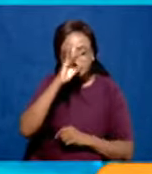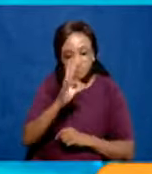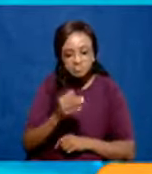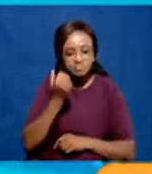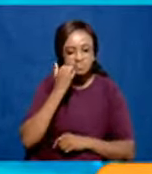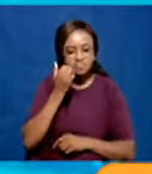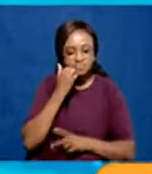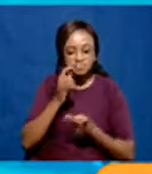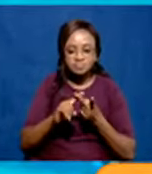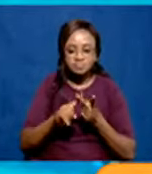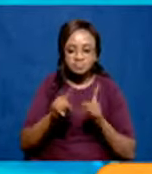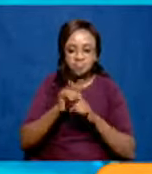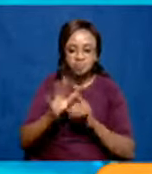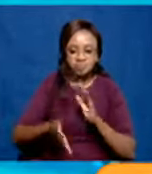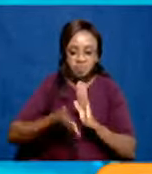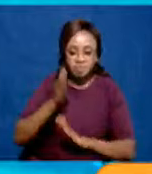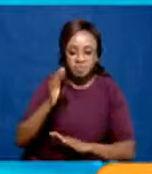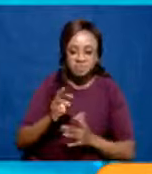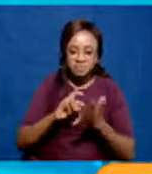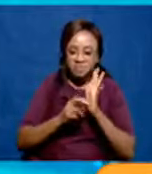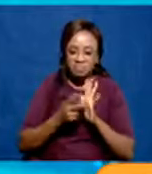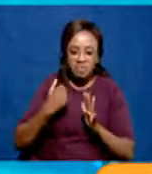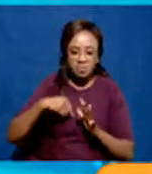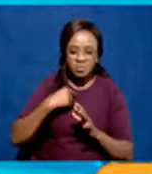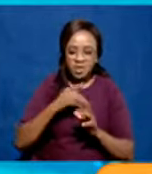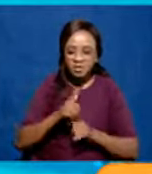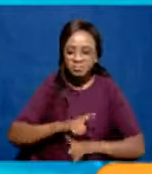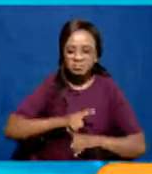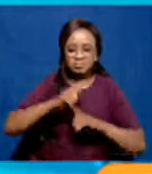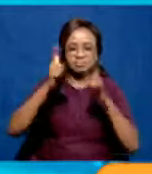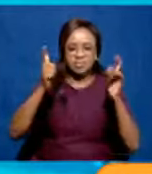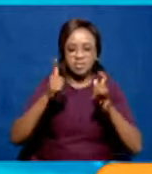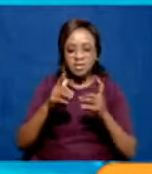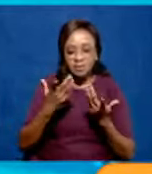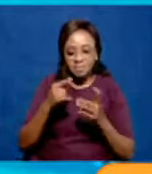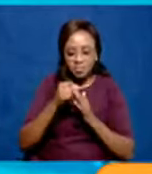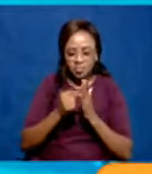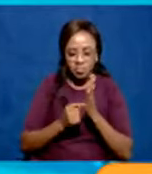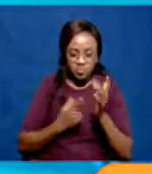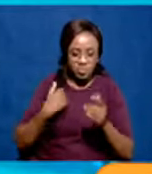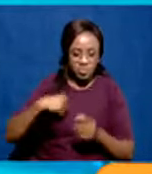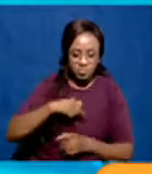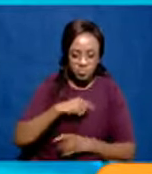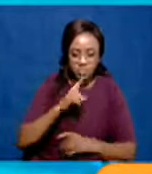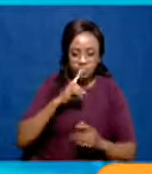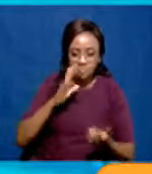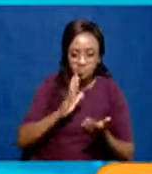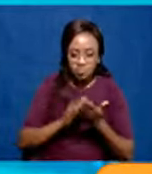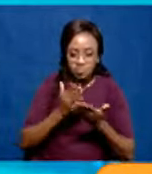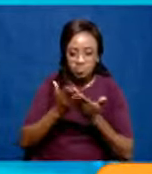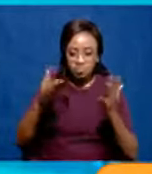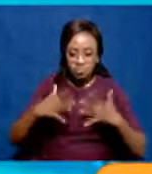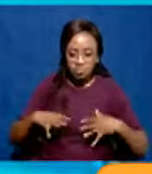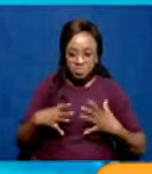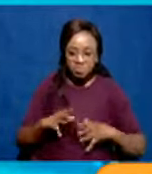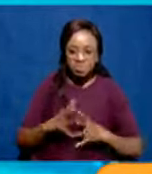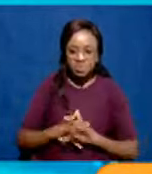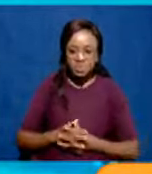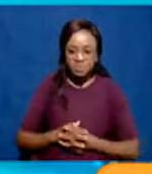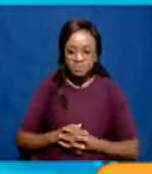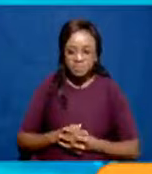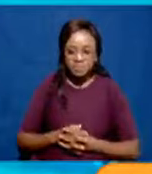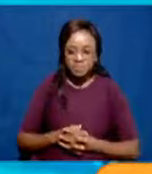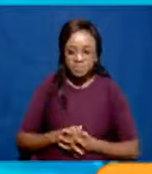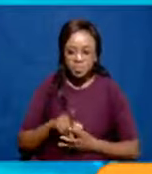illness, and in addition to emergencies. So the scope is so much wider. Mm-hmm. So I want to reassure people that the logic underpinning the conceptualization of this thing